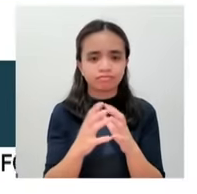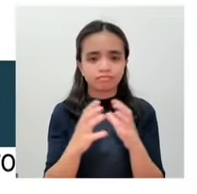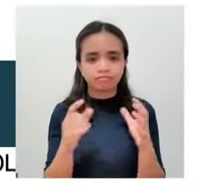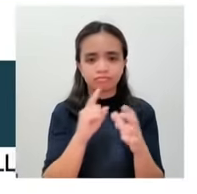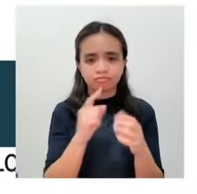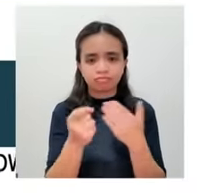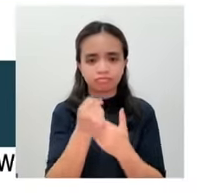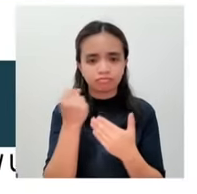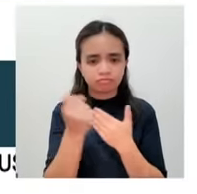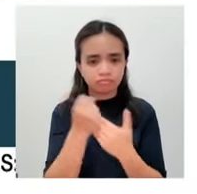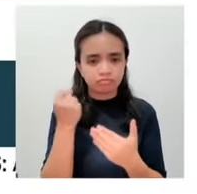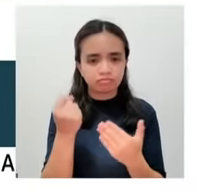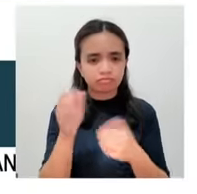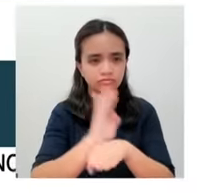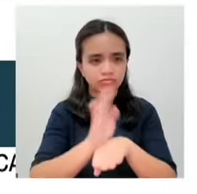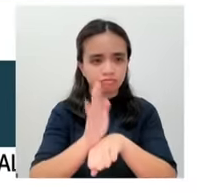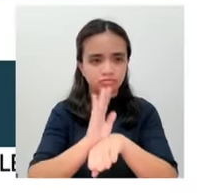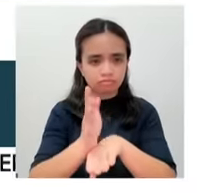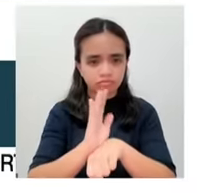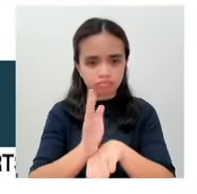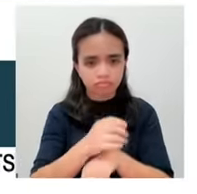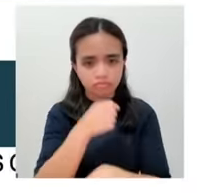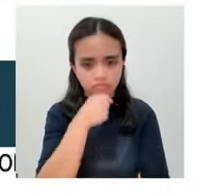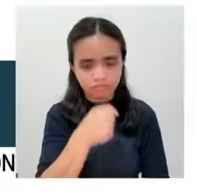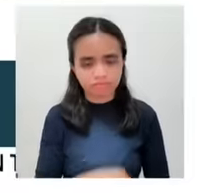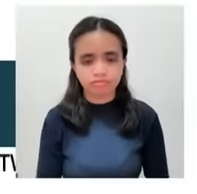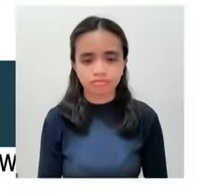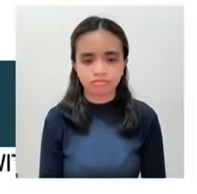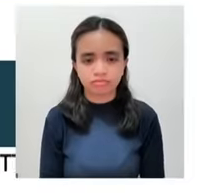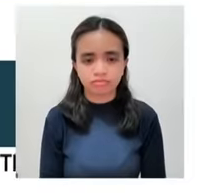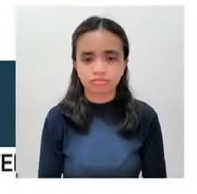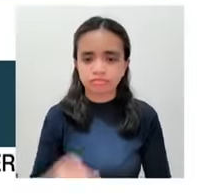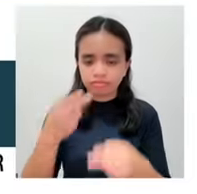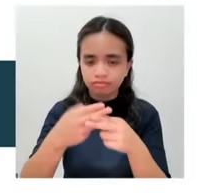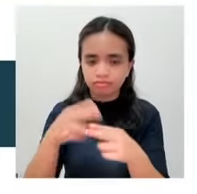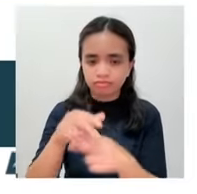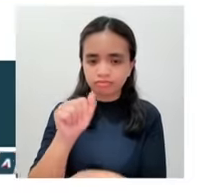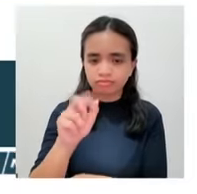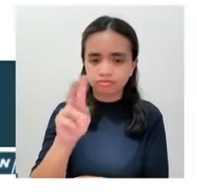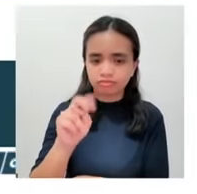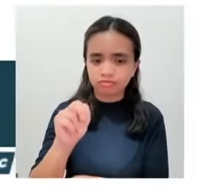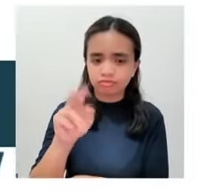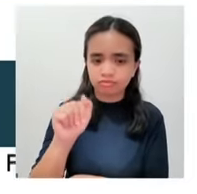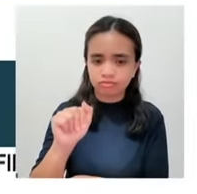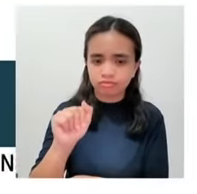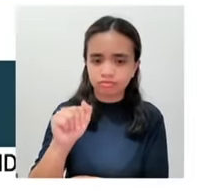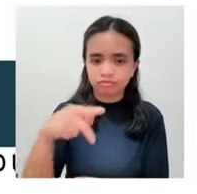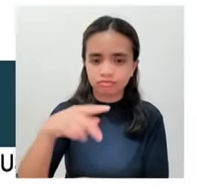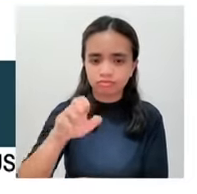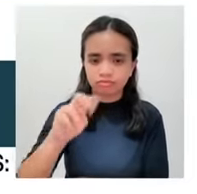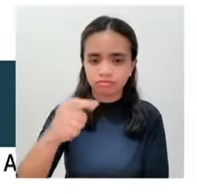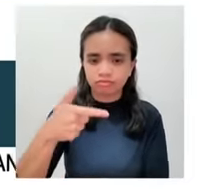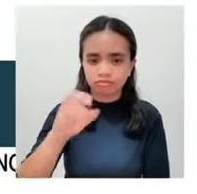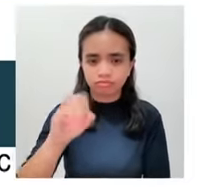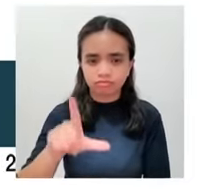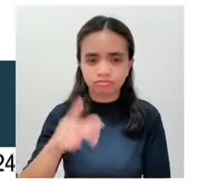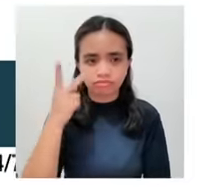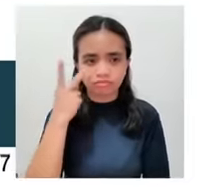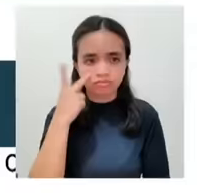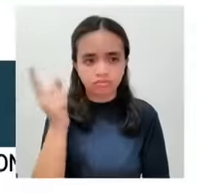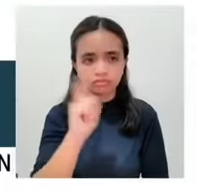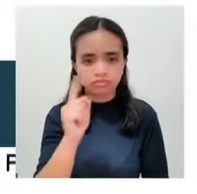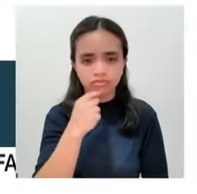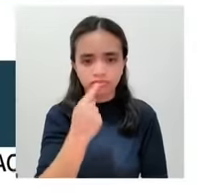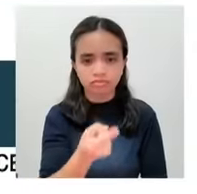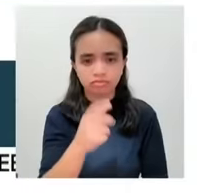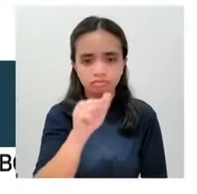simple movie reporter. Her name is Anna Pingol. Mm-mm. Look at what Anna wrote. It